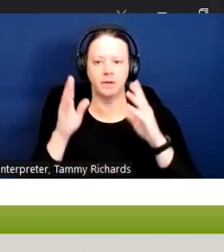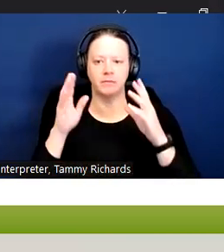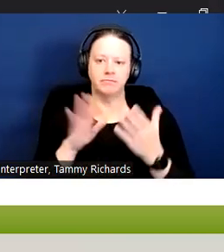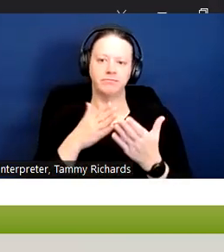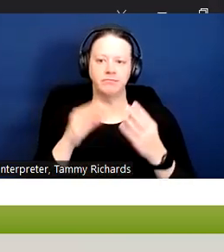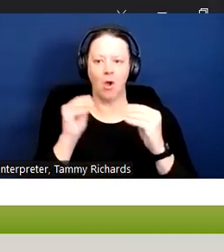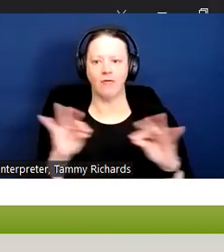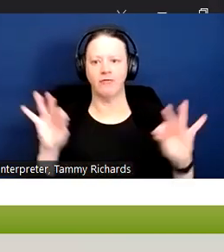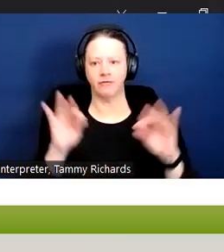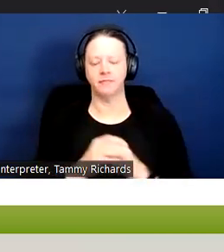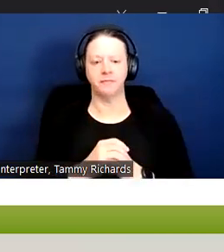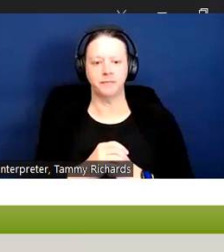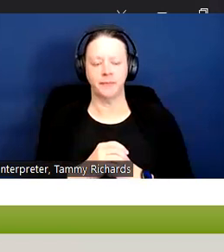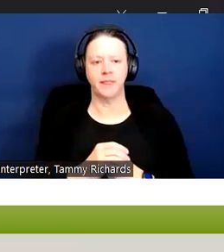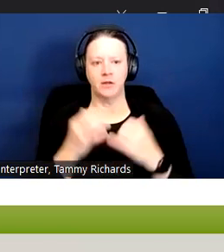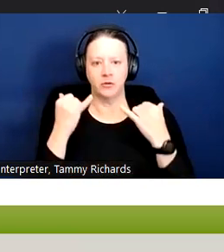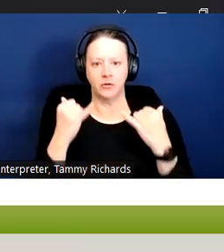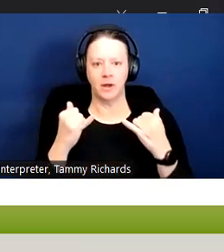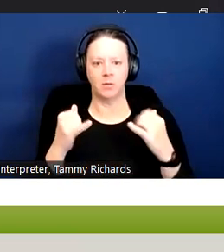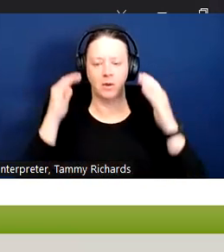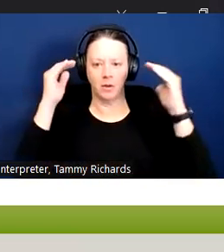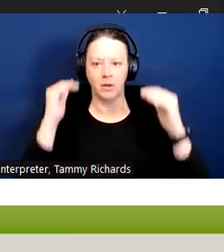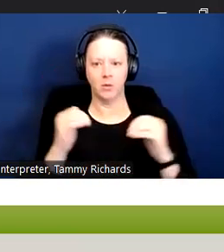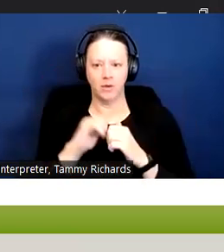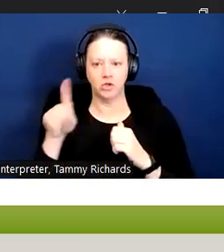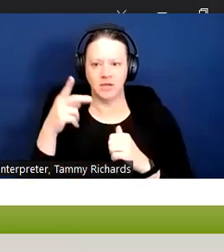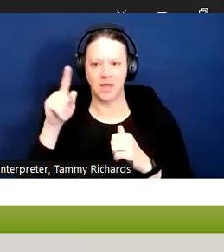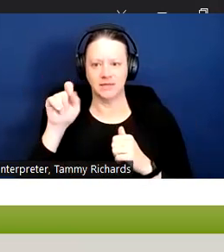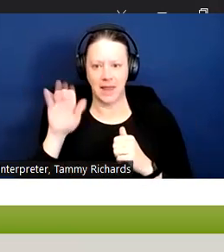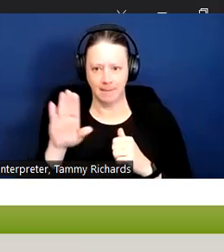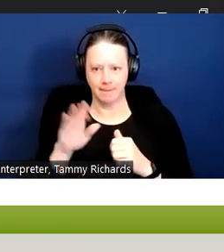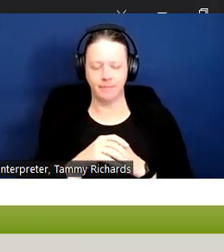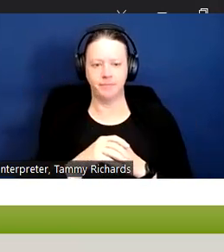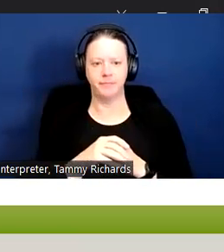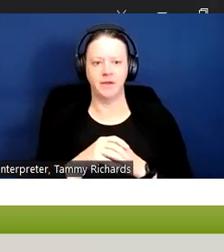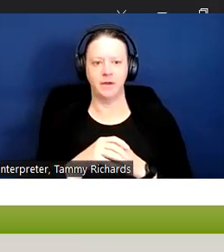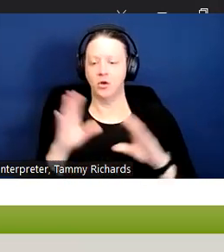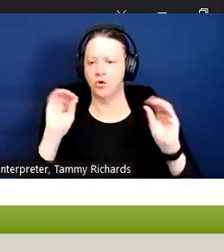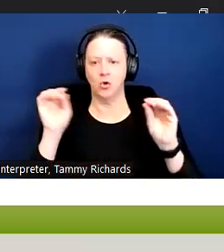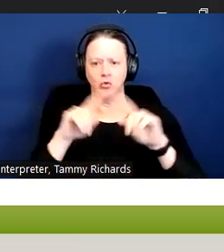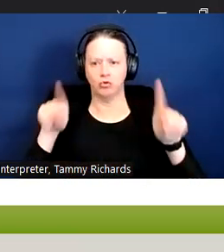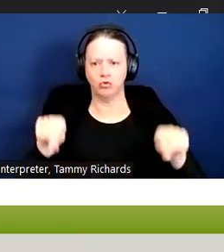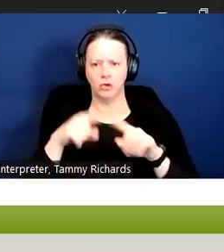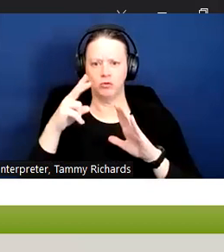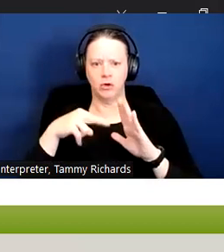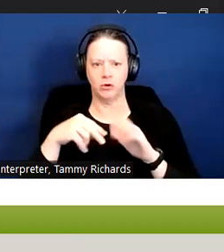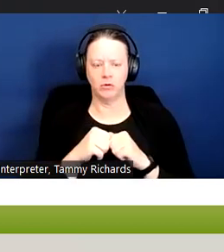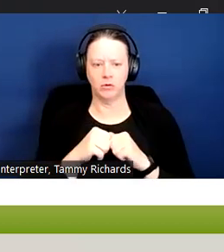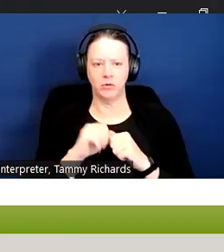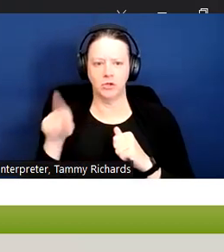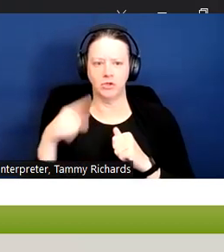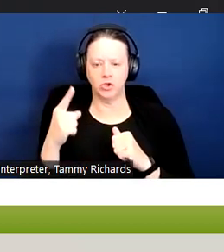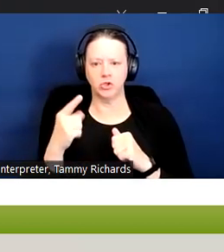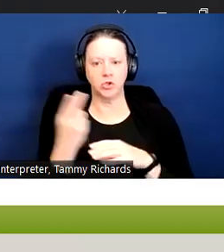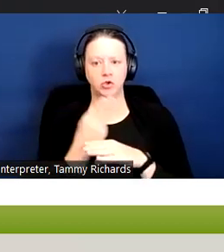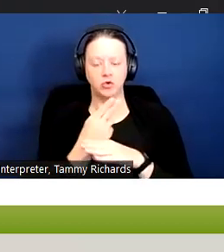No, that's off. Now I'm going to move through this with just tab. So this is no screen reader. This is just use